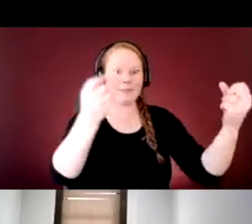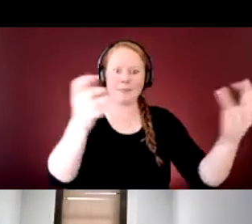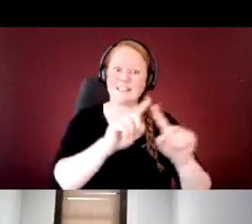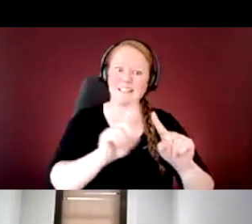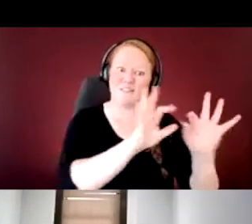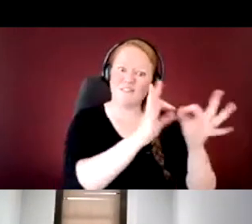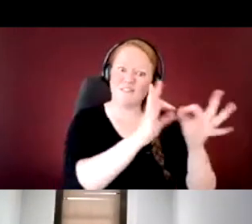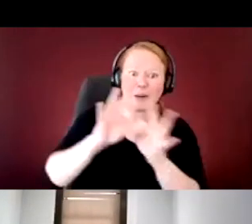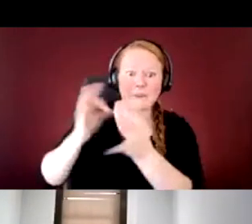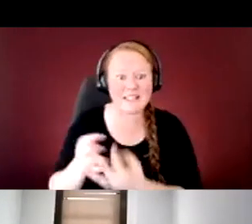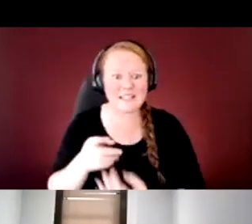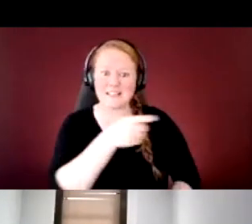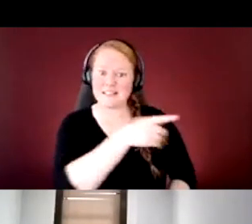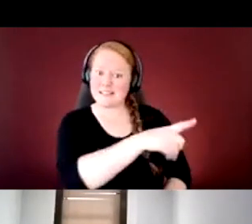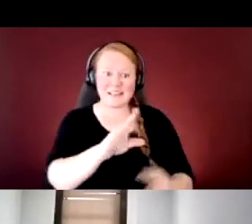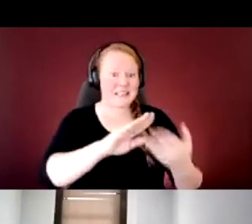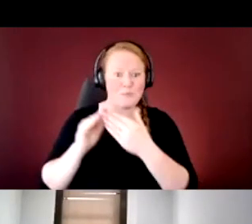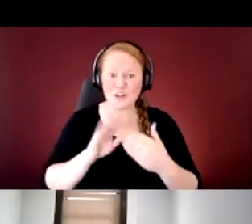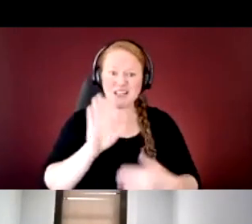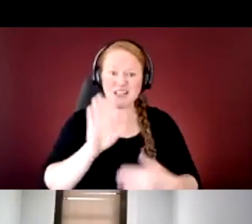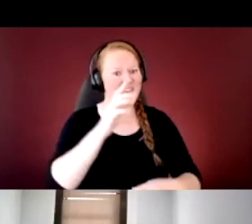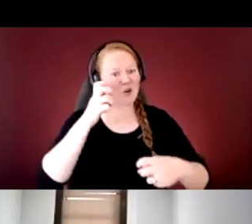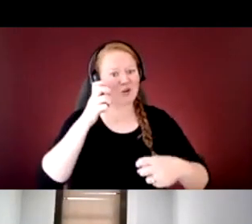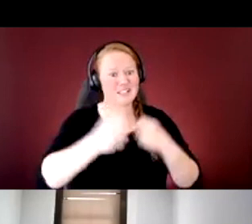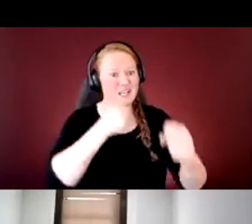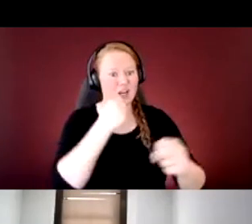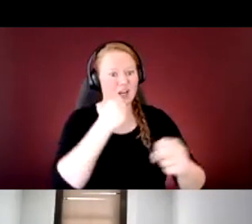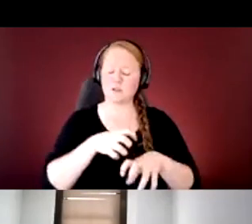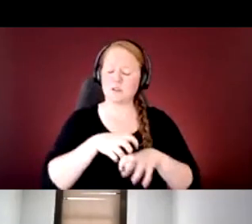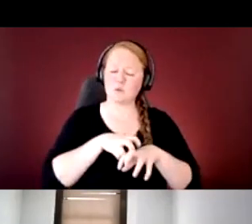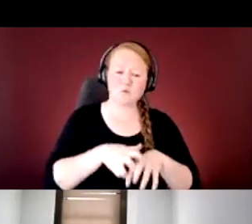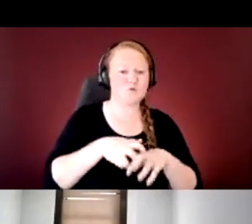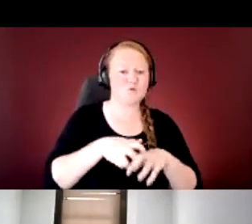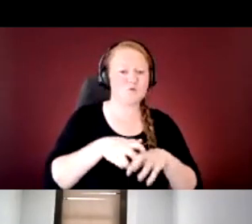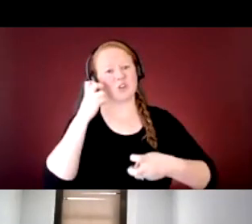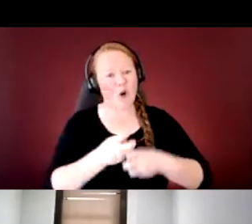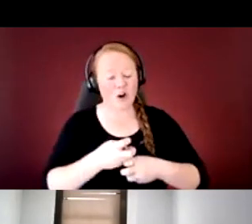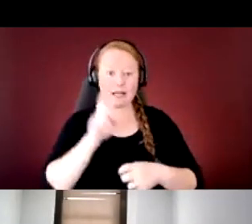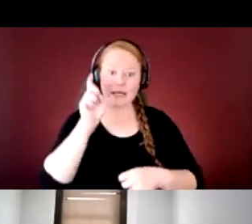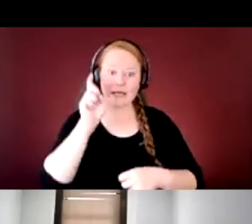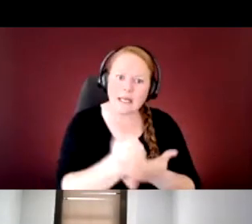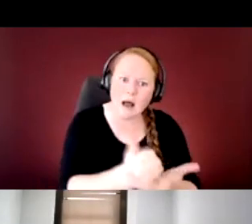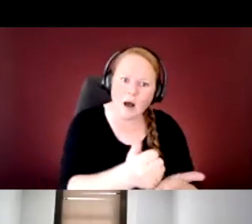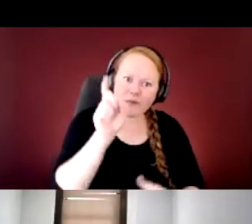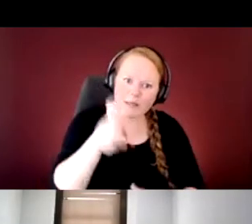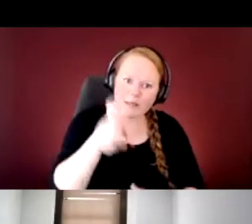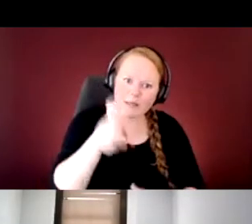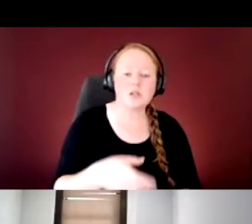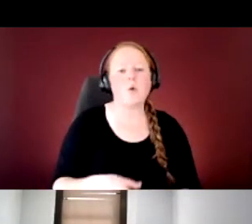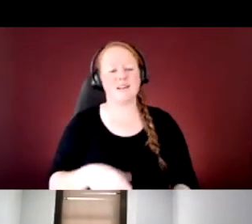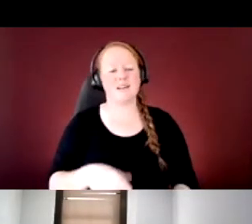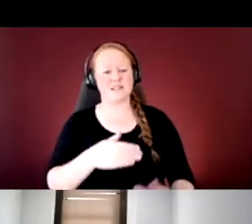have had an impossibly hard year and need help getting back up. These funds are not about city government. They're